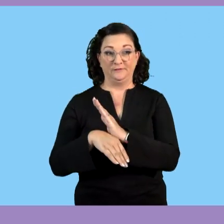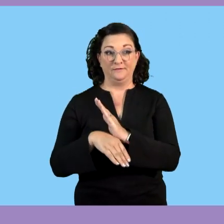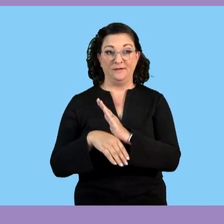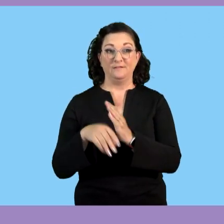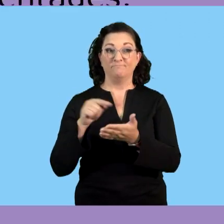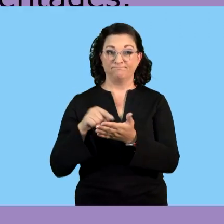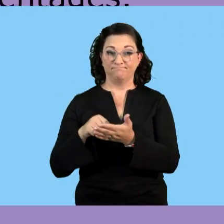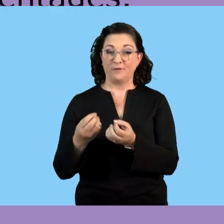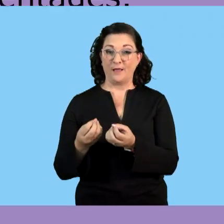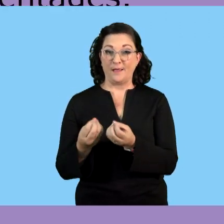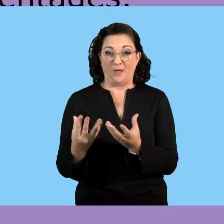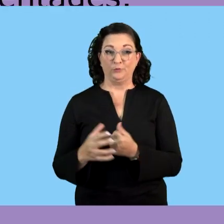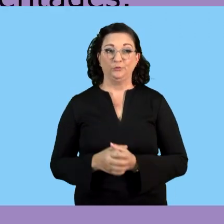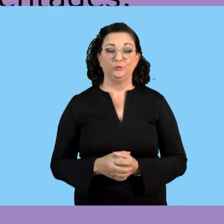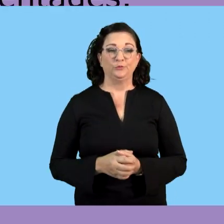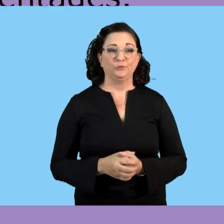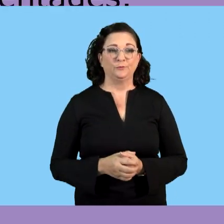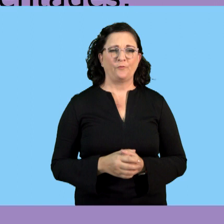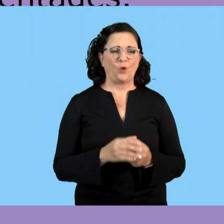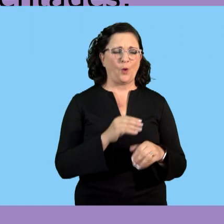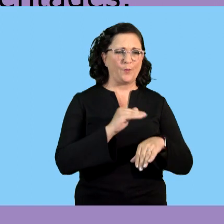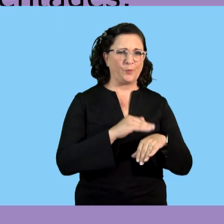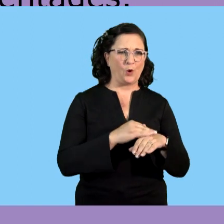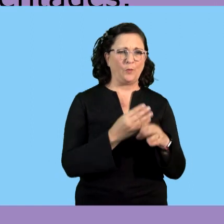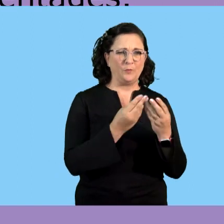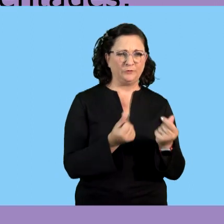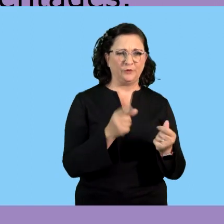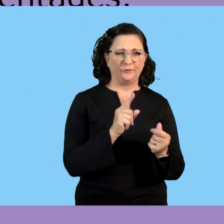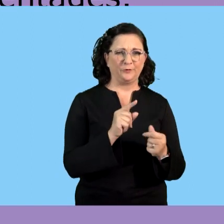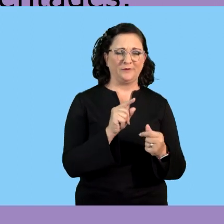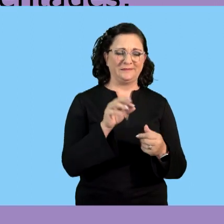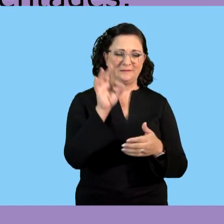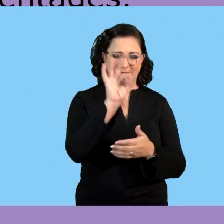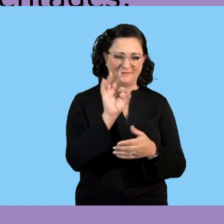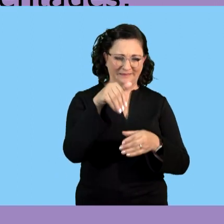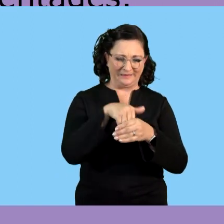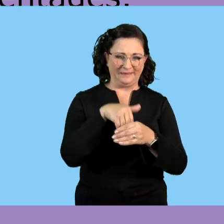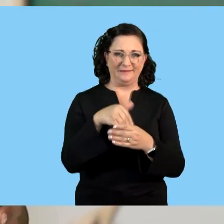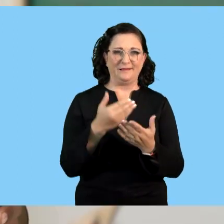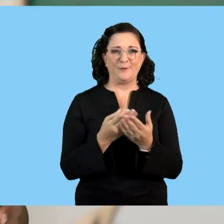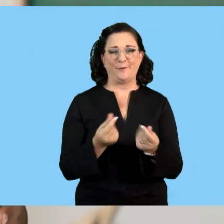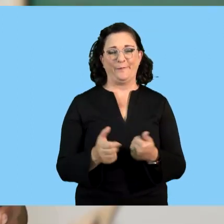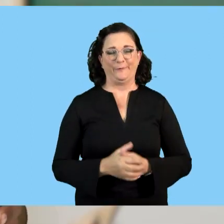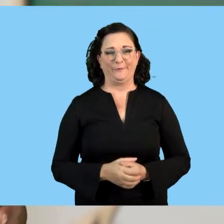And finally, solve problems in context involving percentages.